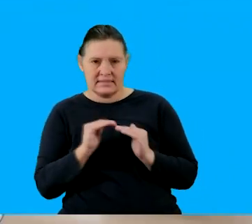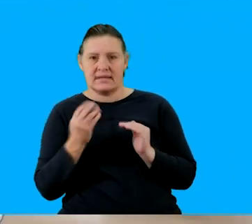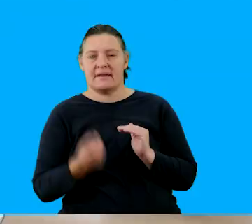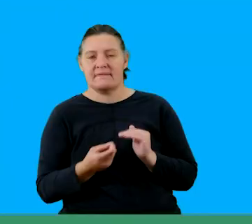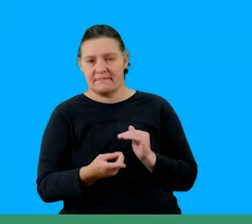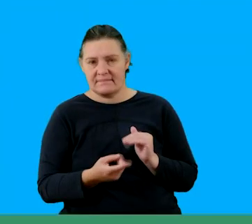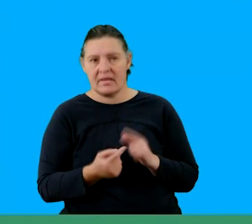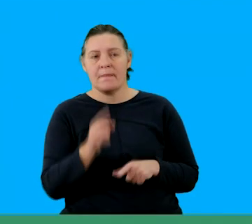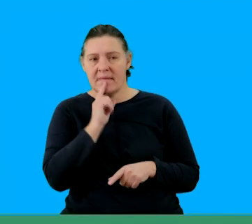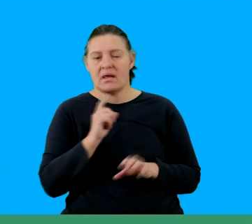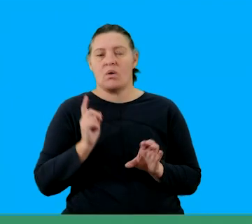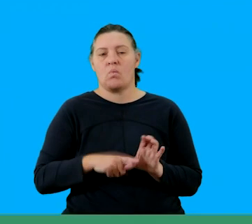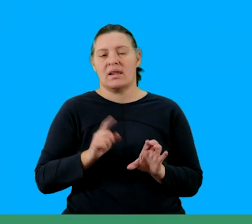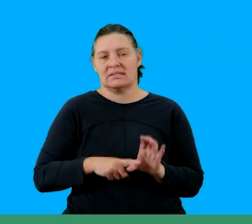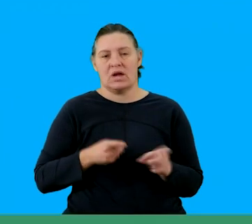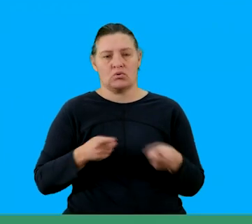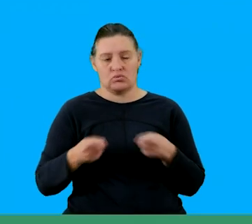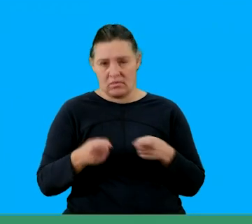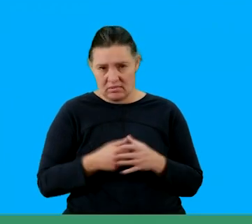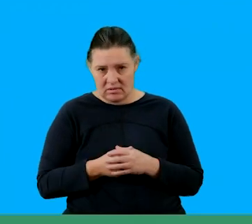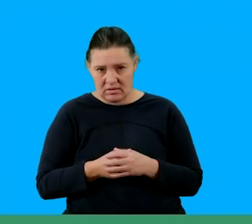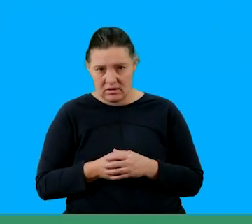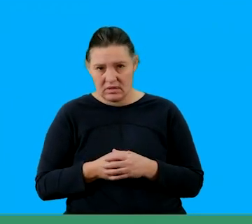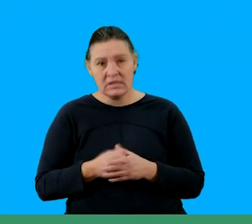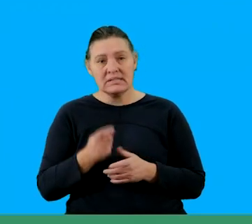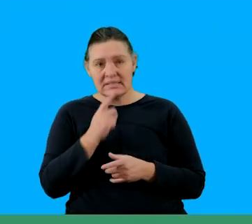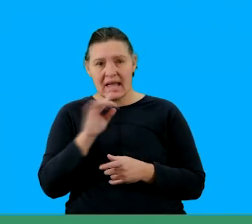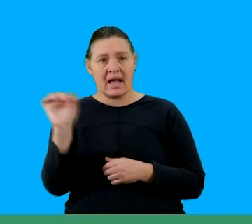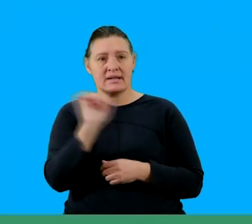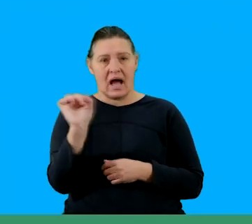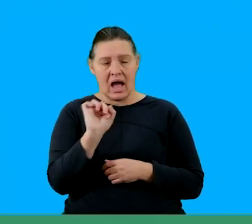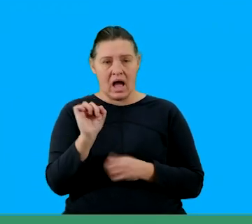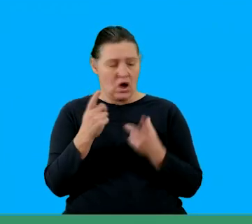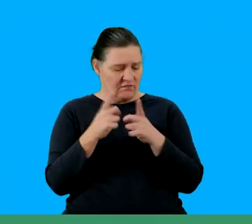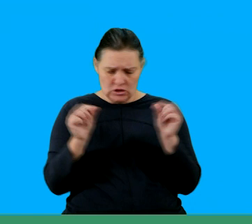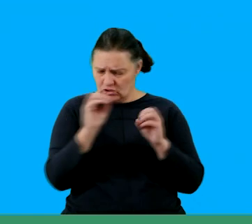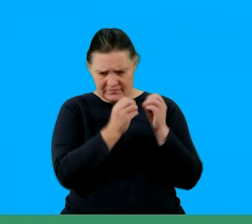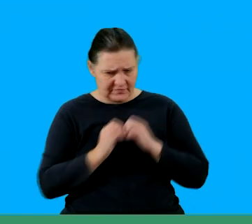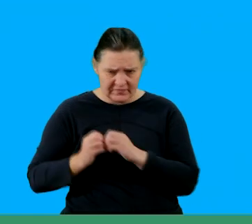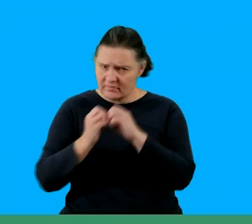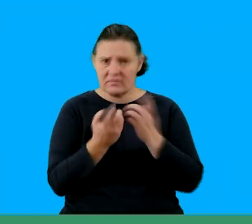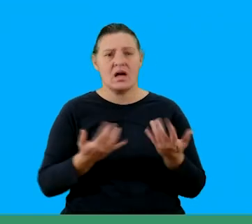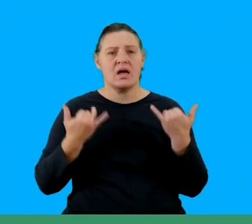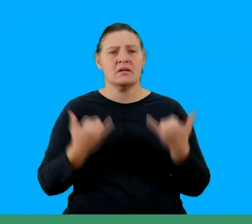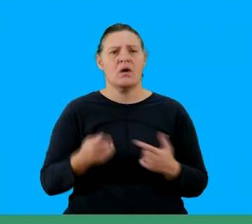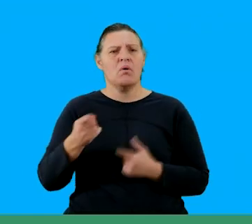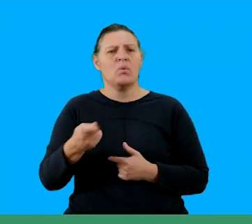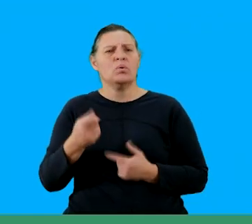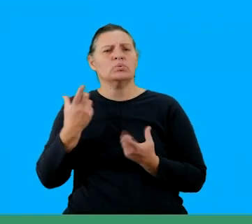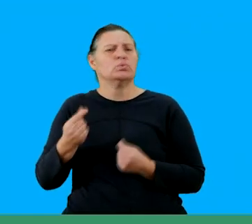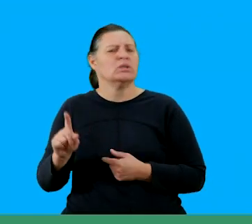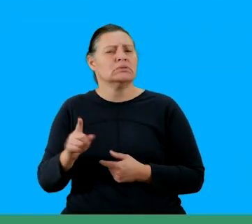and we call that quality control. And as we can see here, the car is done, the production of the car is done, so